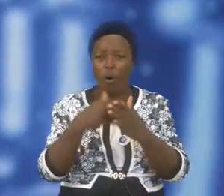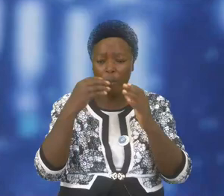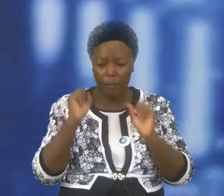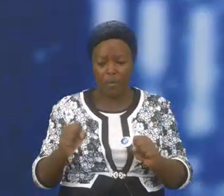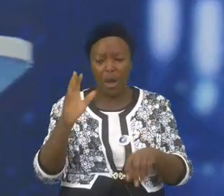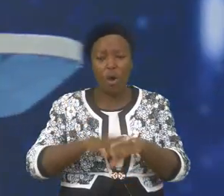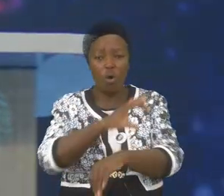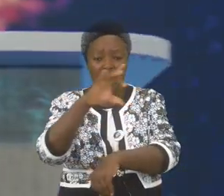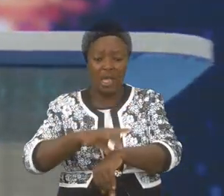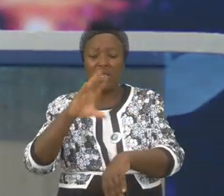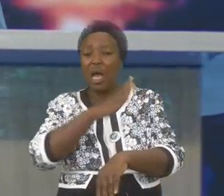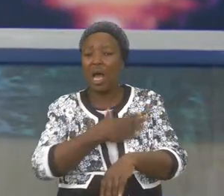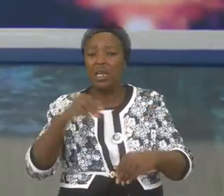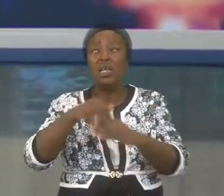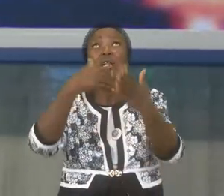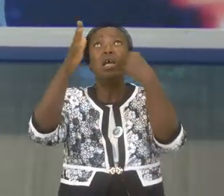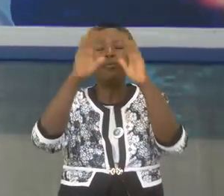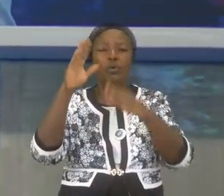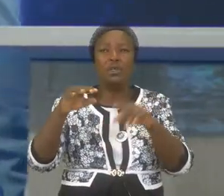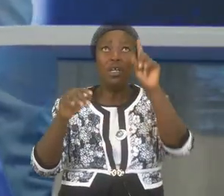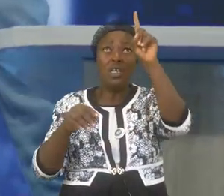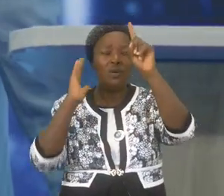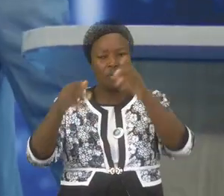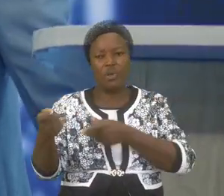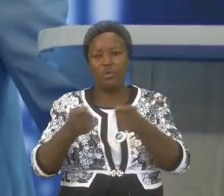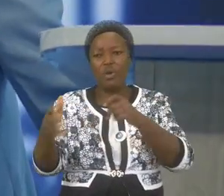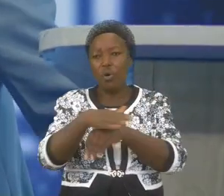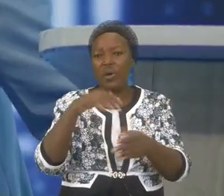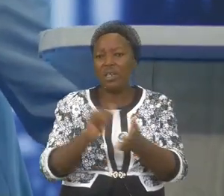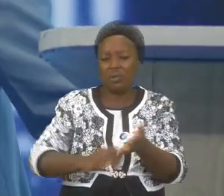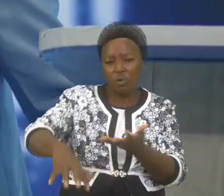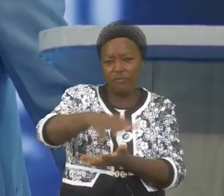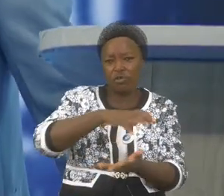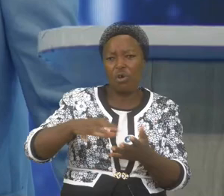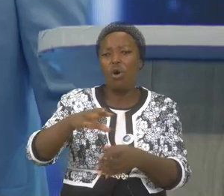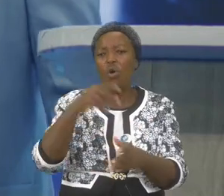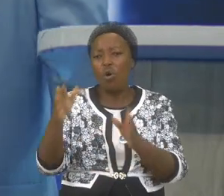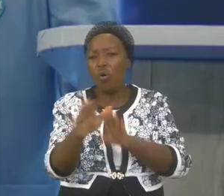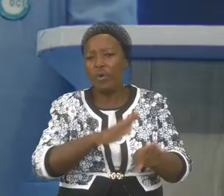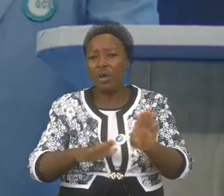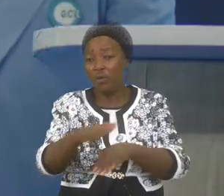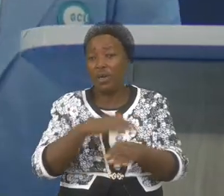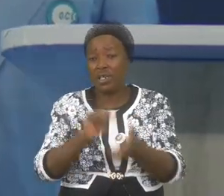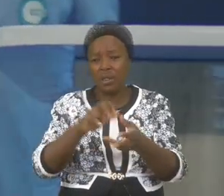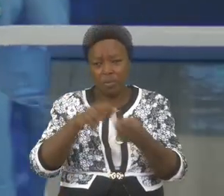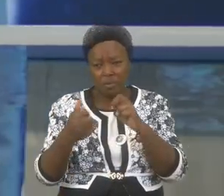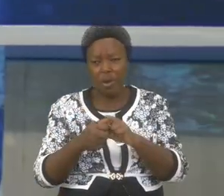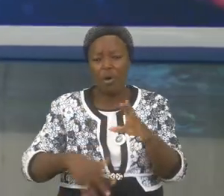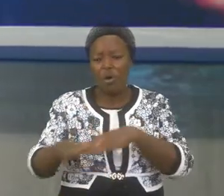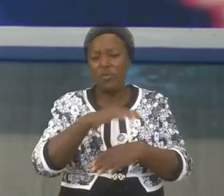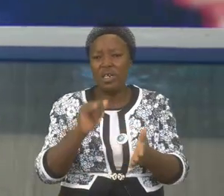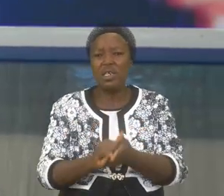that confusion, over that problem, over that perplexity, over that sickness, over